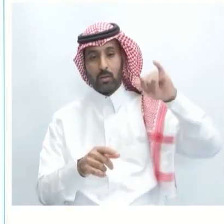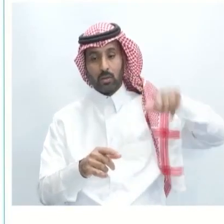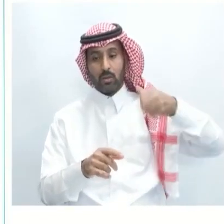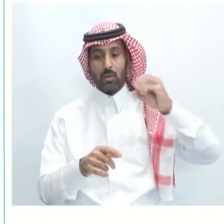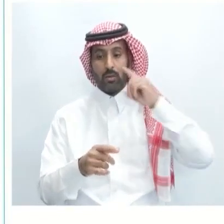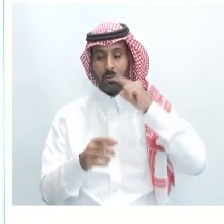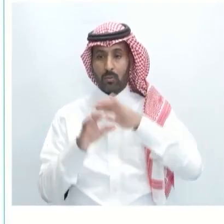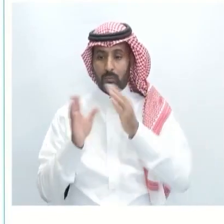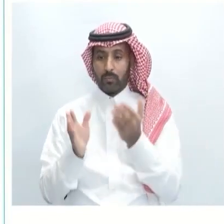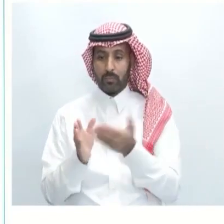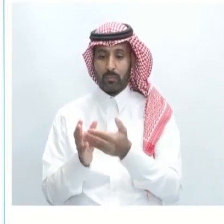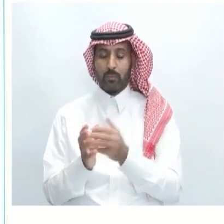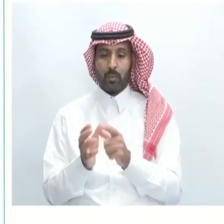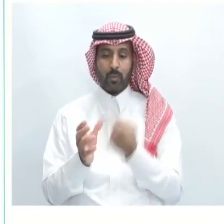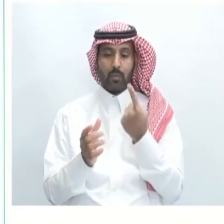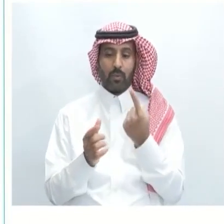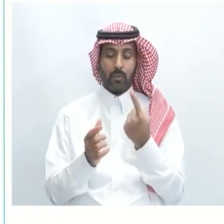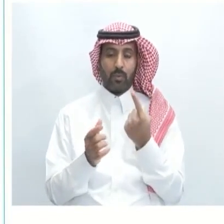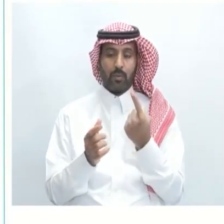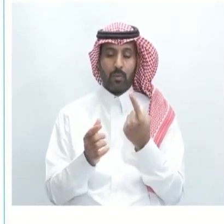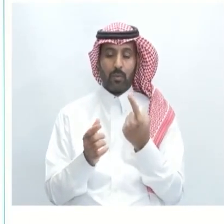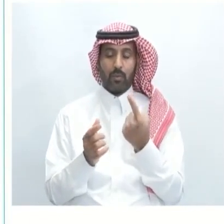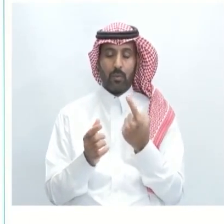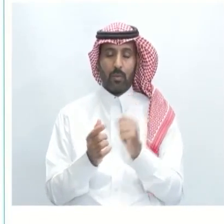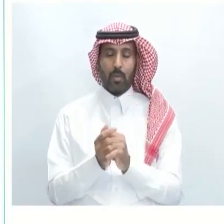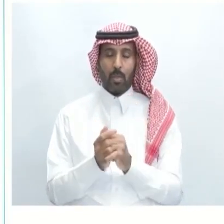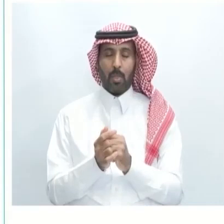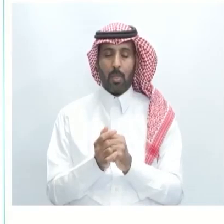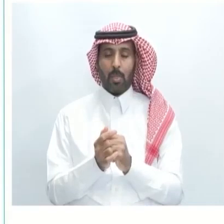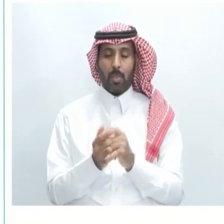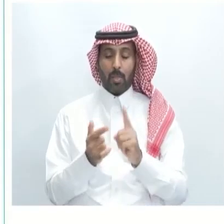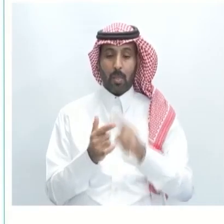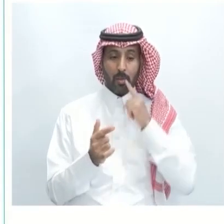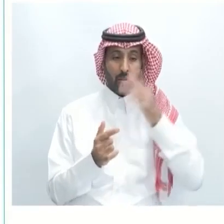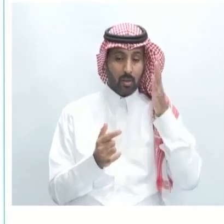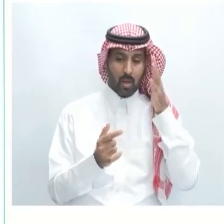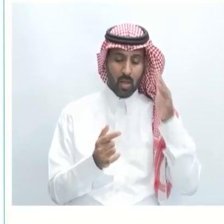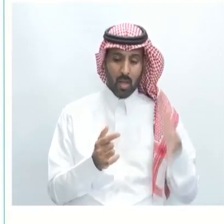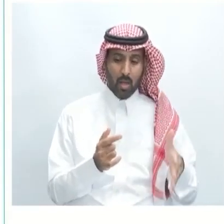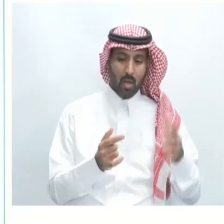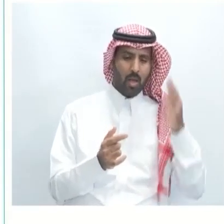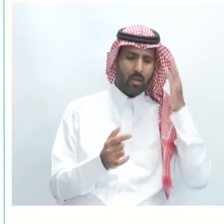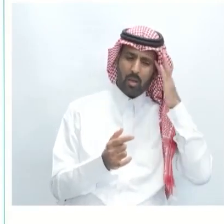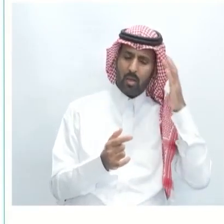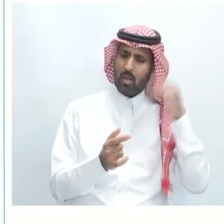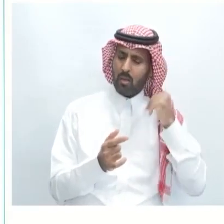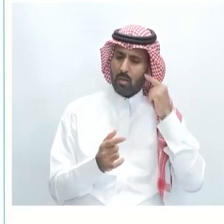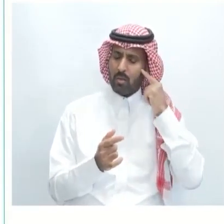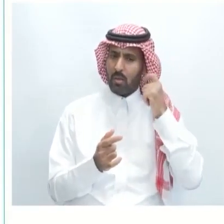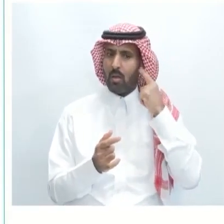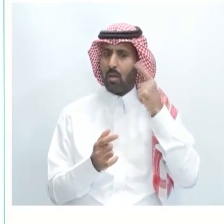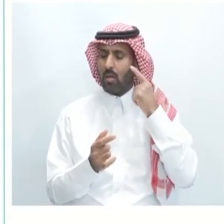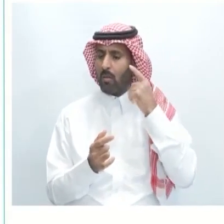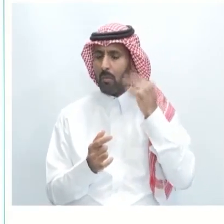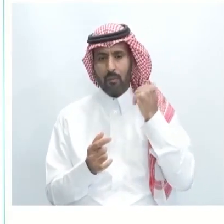comes into the room. At first, the second one here, at first the boys didn't understand why everyone was